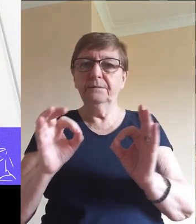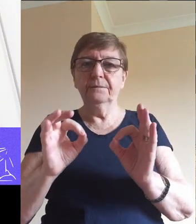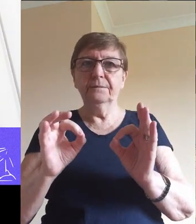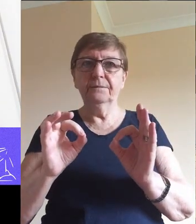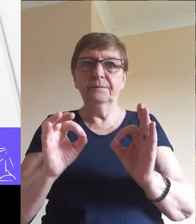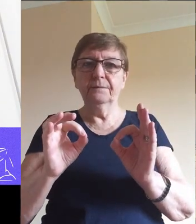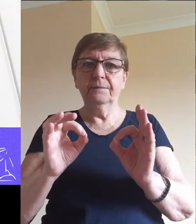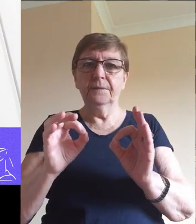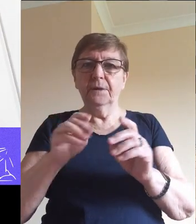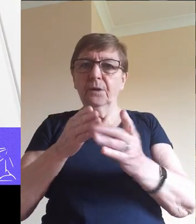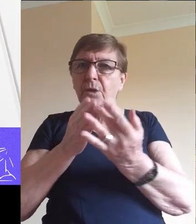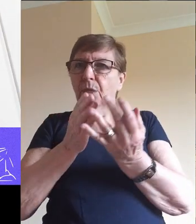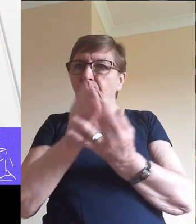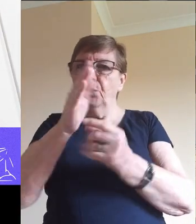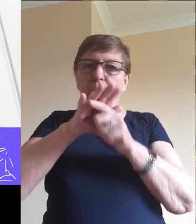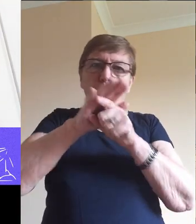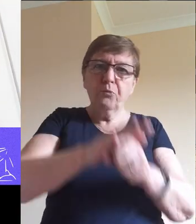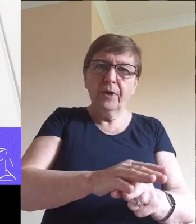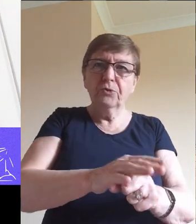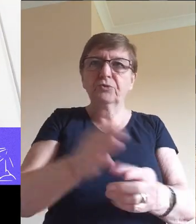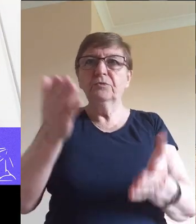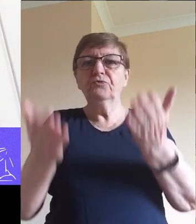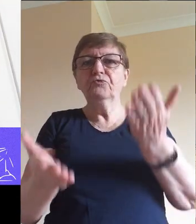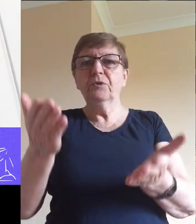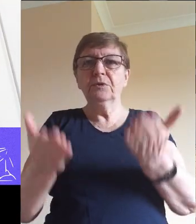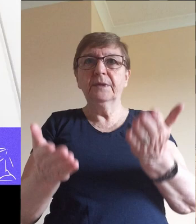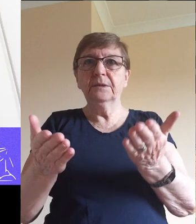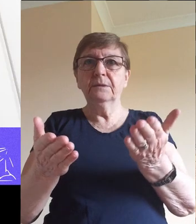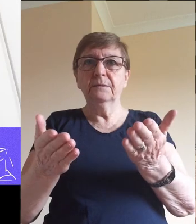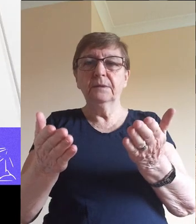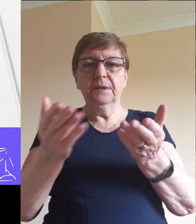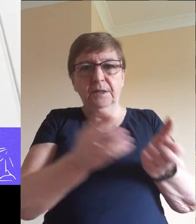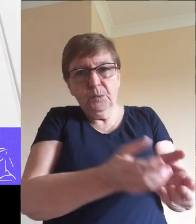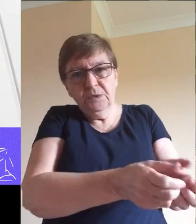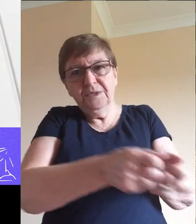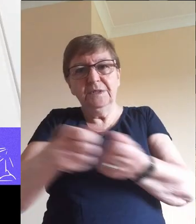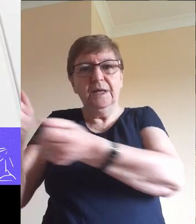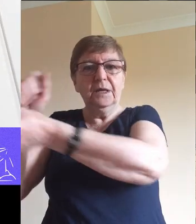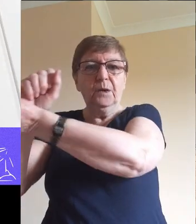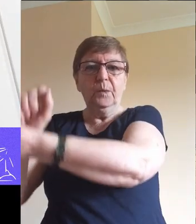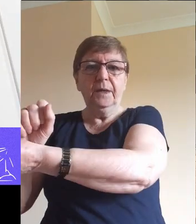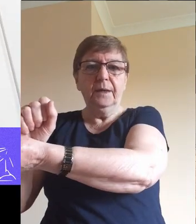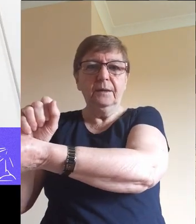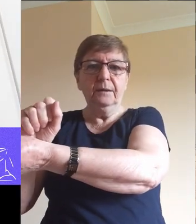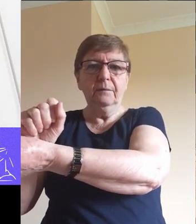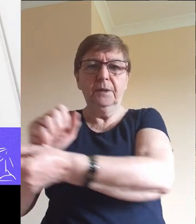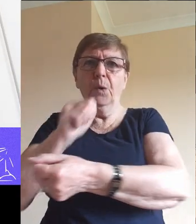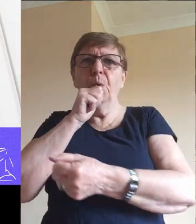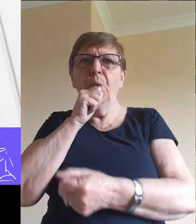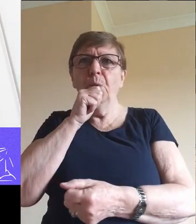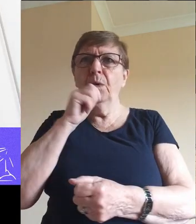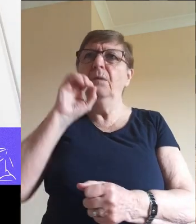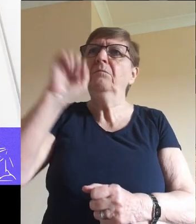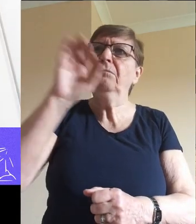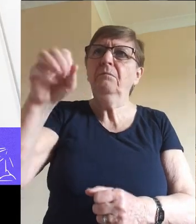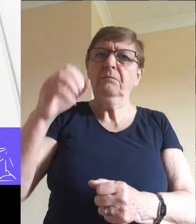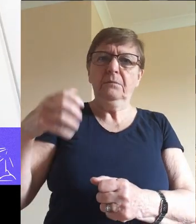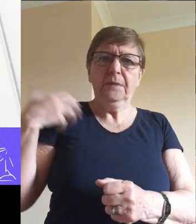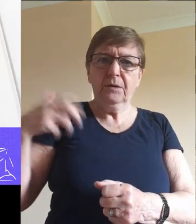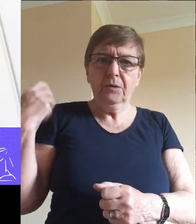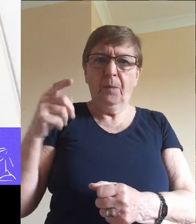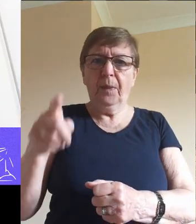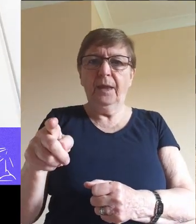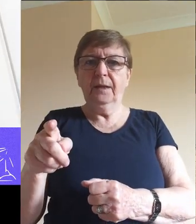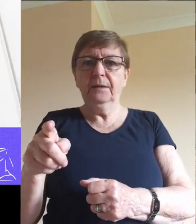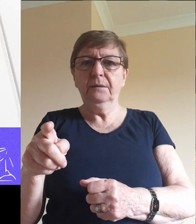By oppression and judgment he was taken away. Yet who of his generation protested?